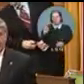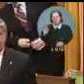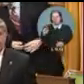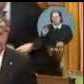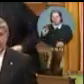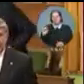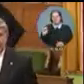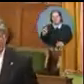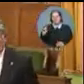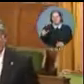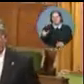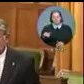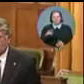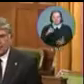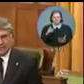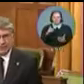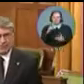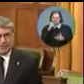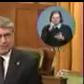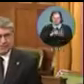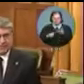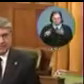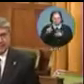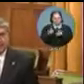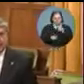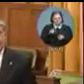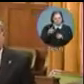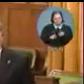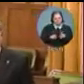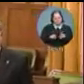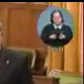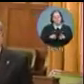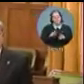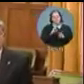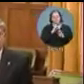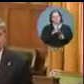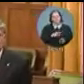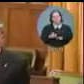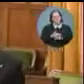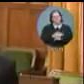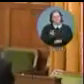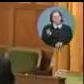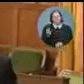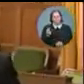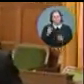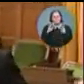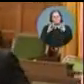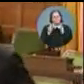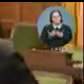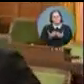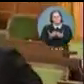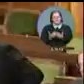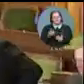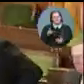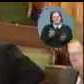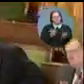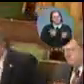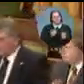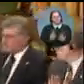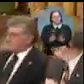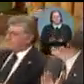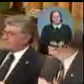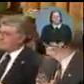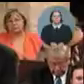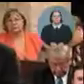back to the Minister by December the 12th, and I think it's incumbent on us to wait. L'honorable David Day